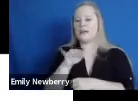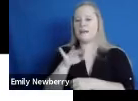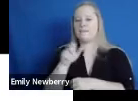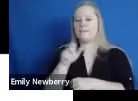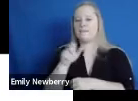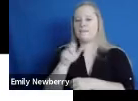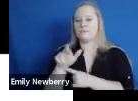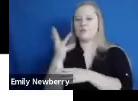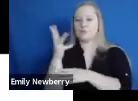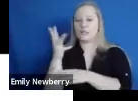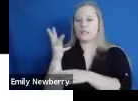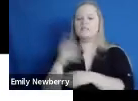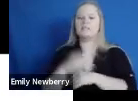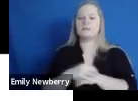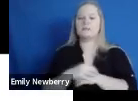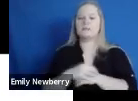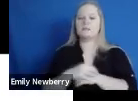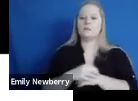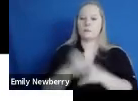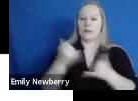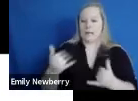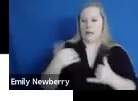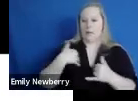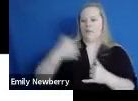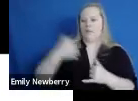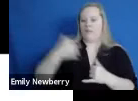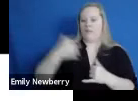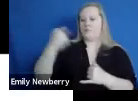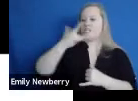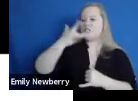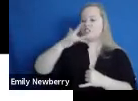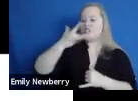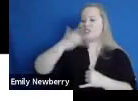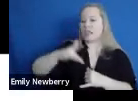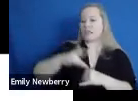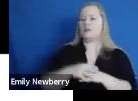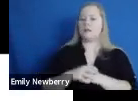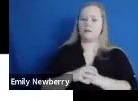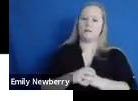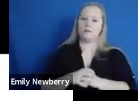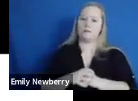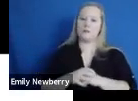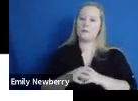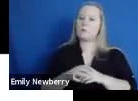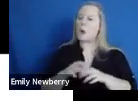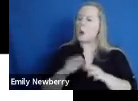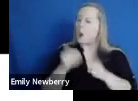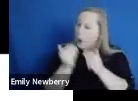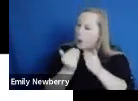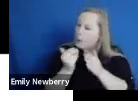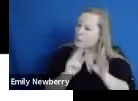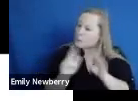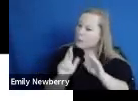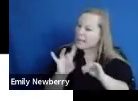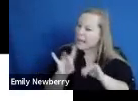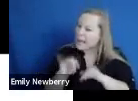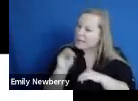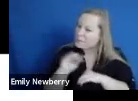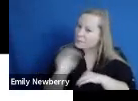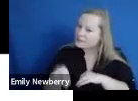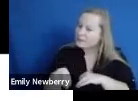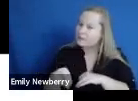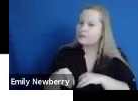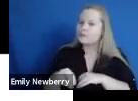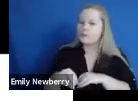right now, we have green chili. They're almost ready. They're about 80%. So we'll be doing our